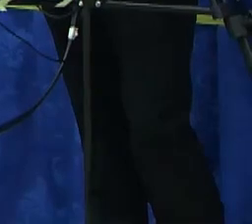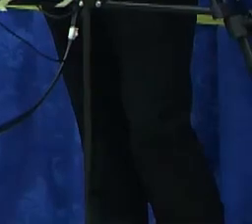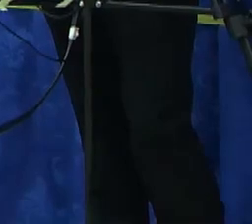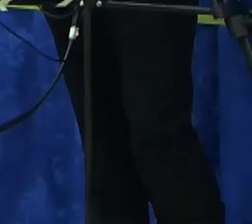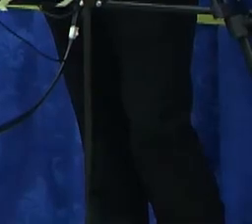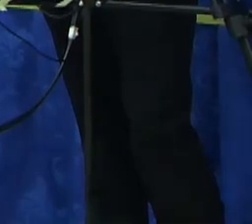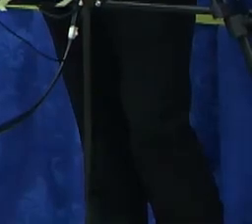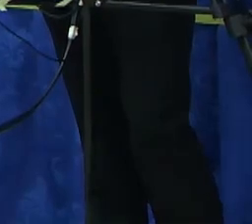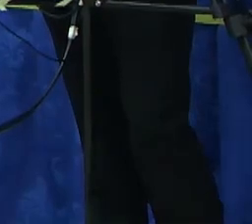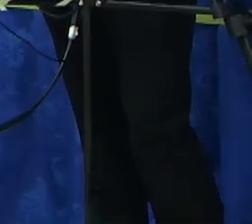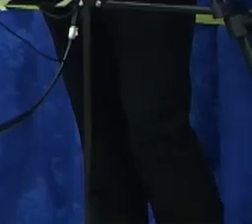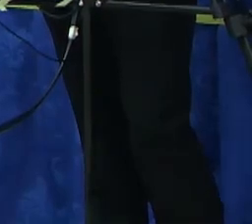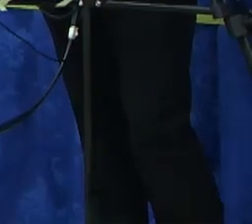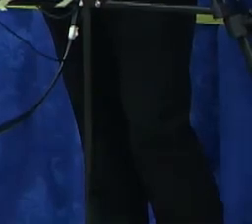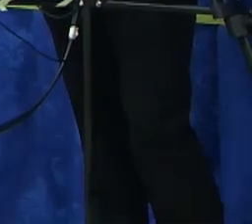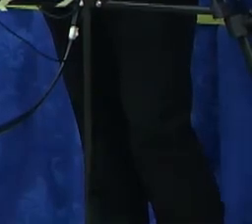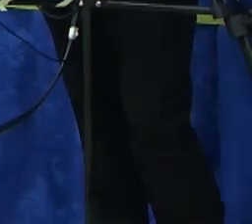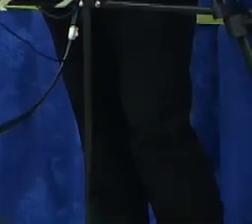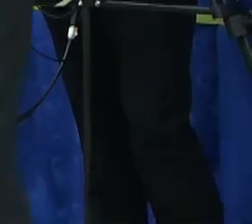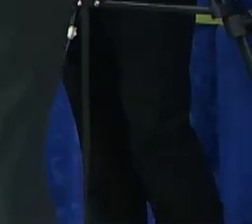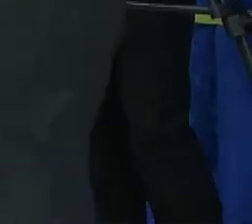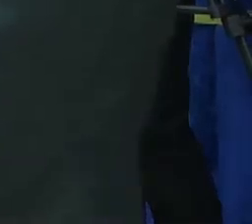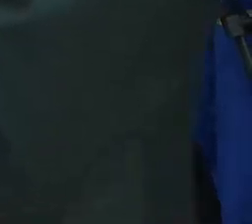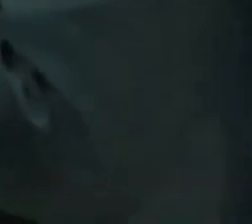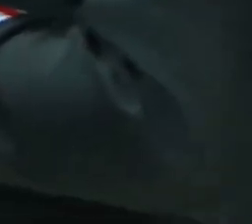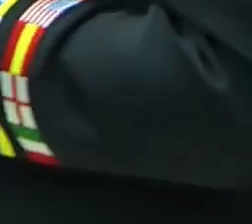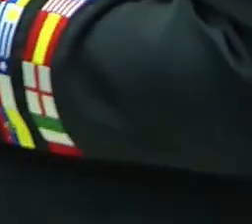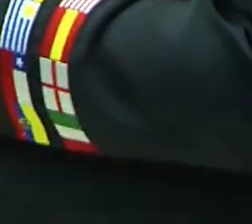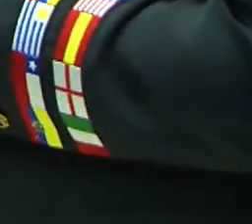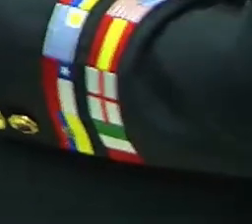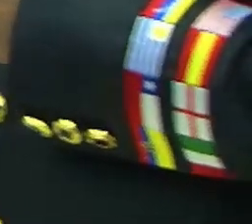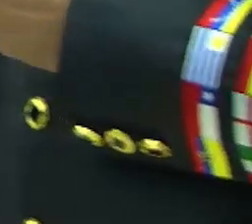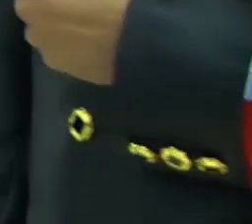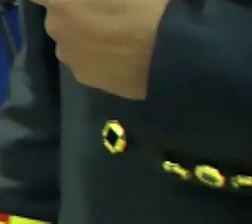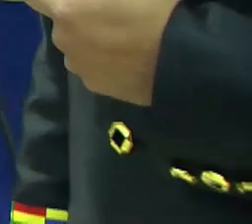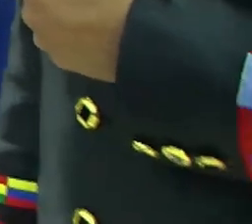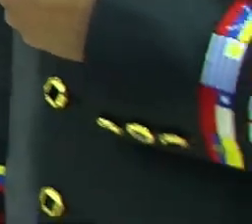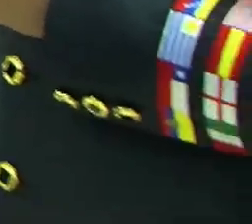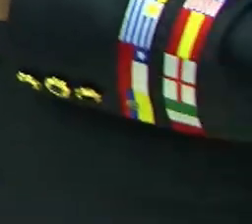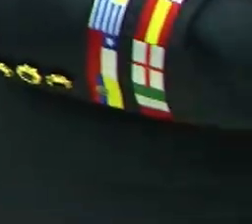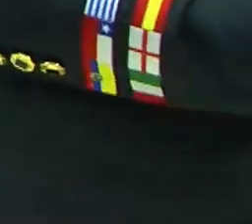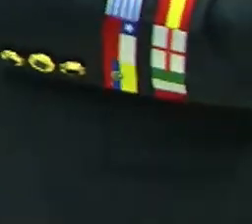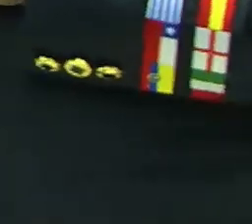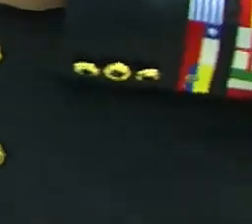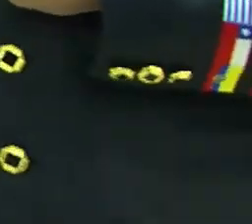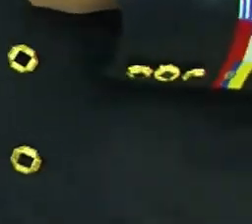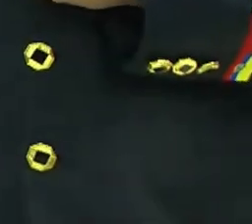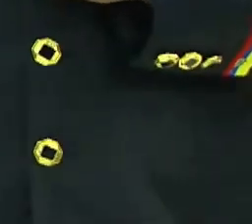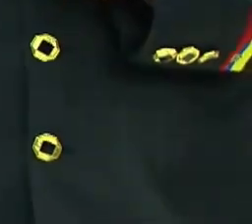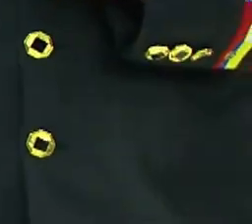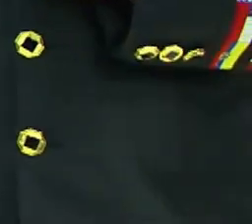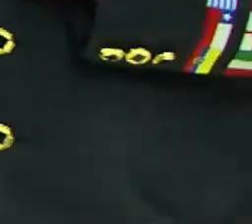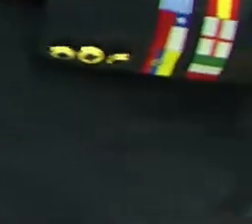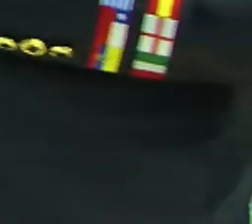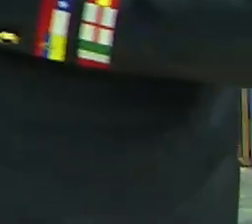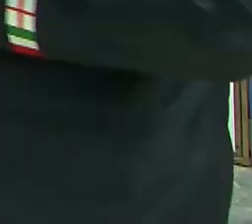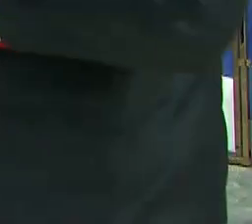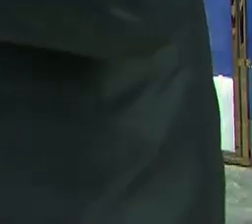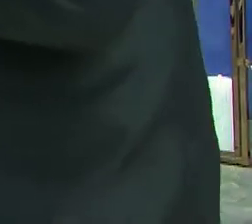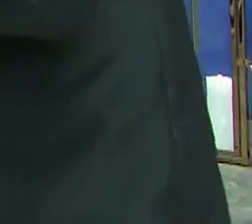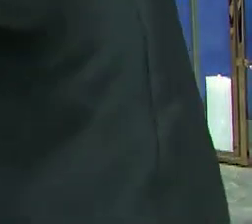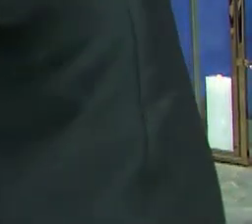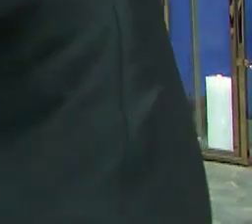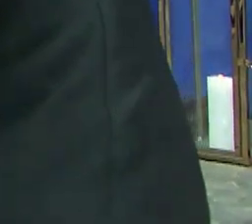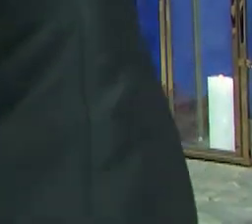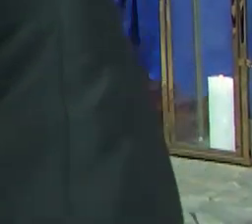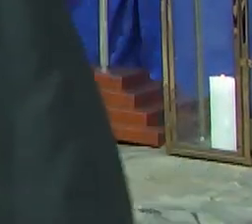church, but then I got cold. And then I became a partner of a person that practiced